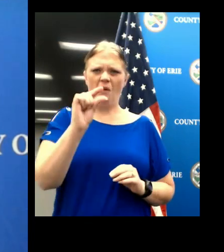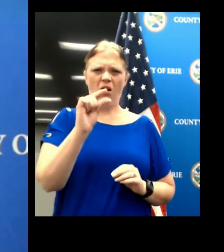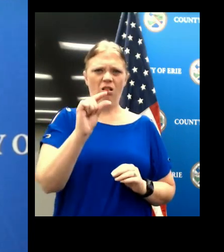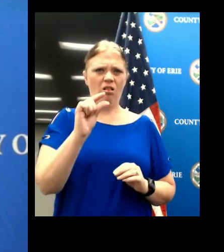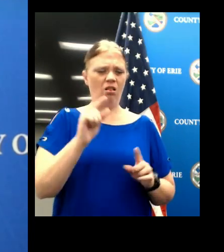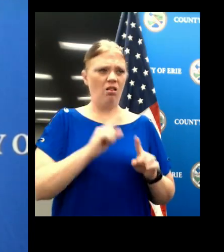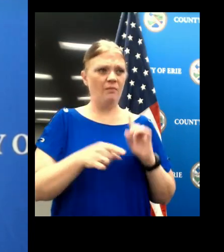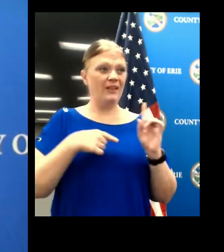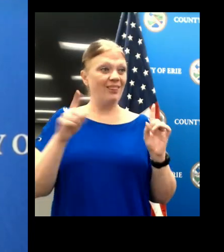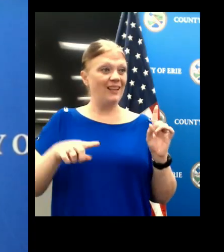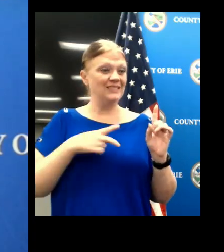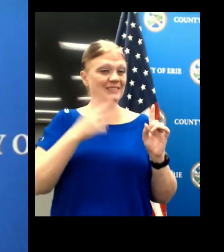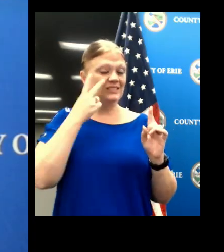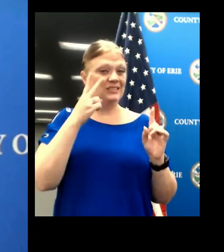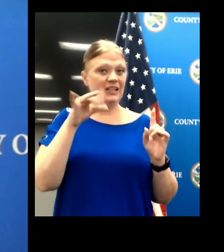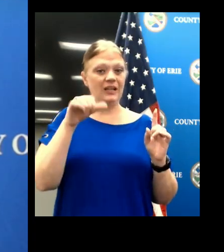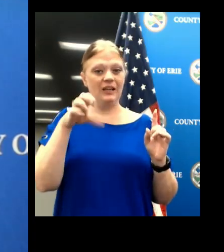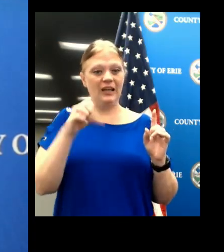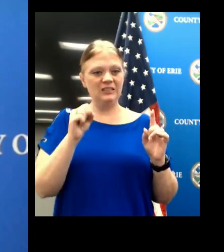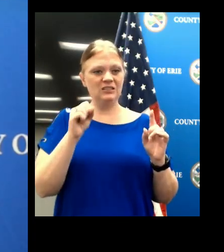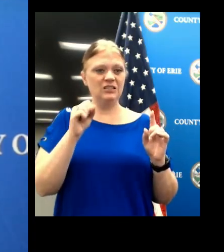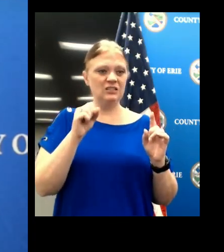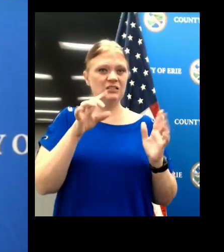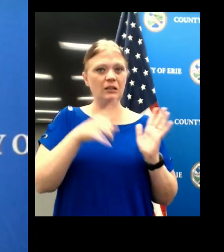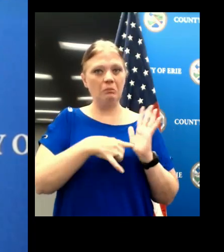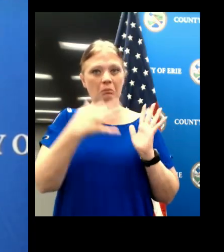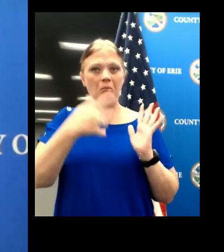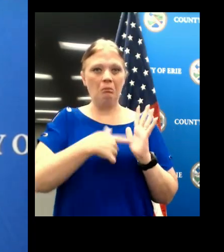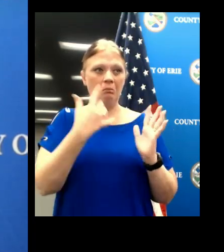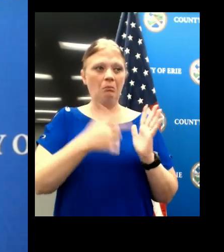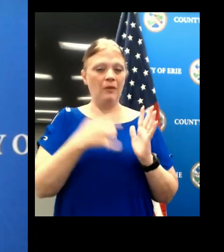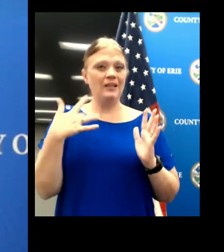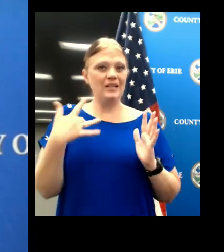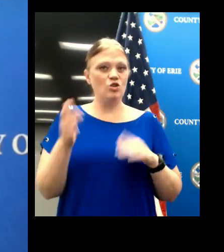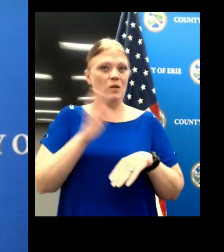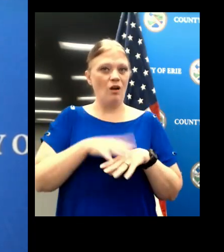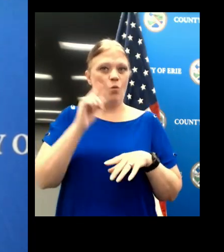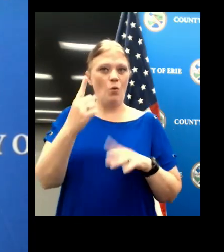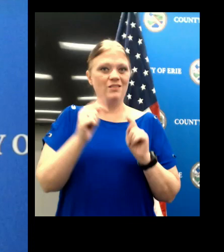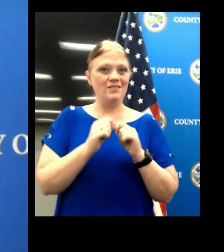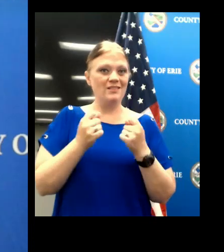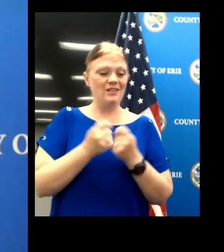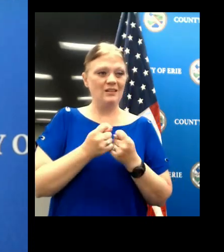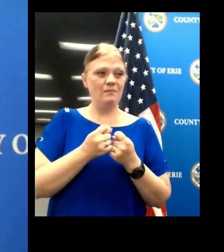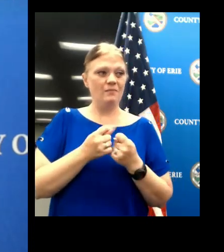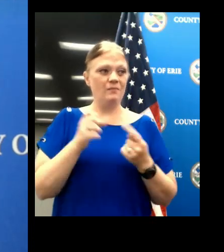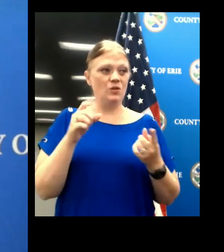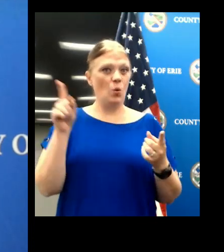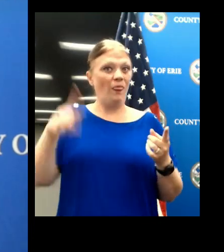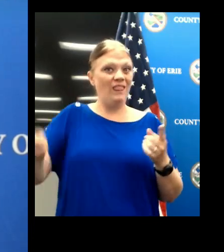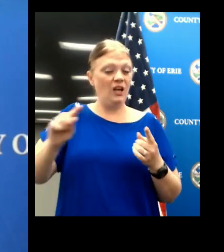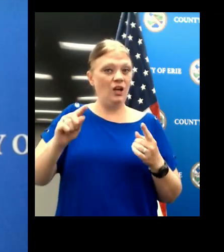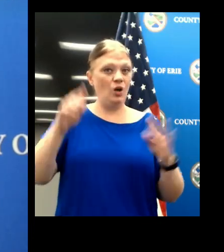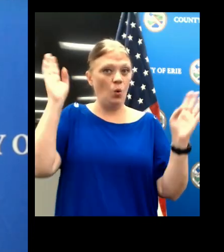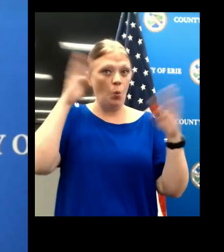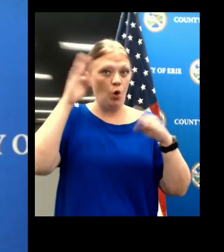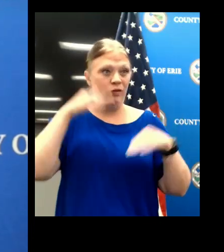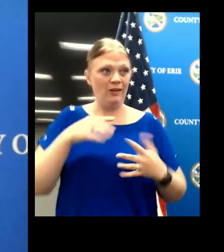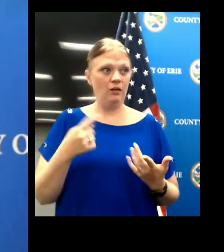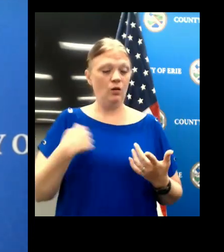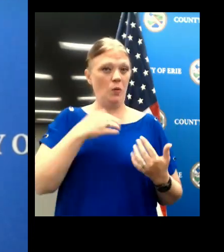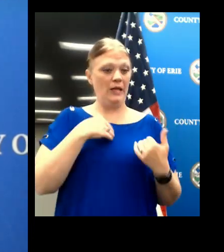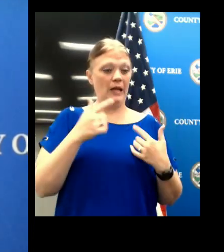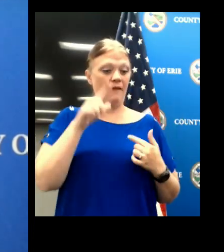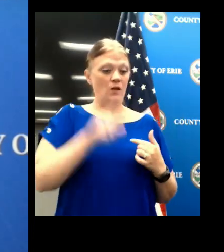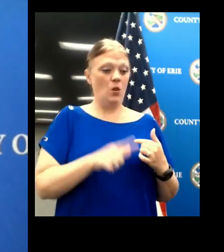they're seeing cases here and there, and it's usually an outbreak on a team. So actually, they're worried, even though we have very low